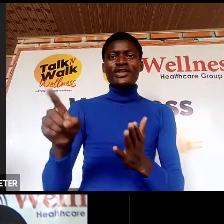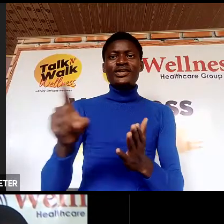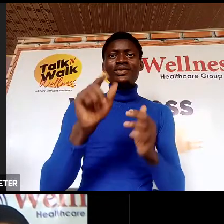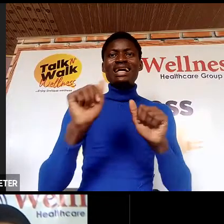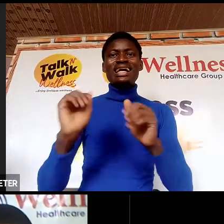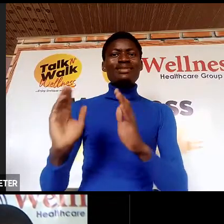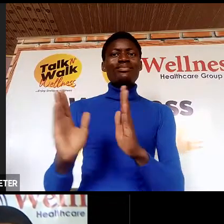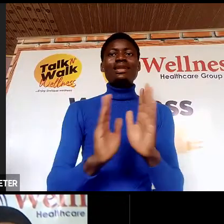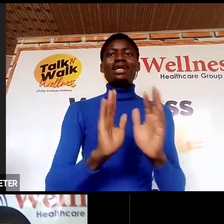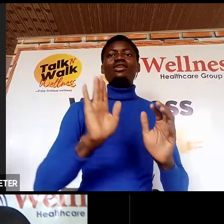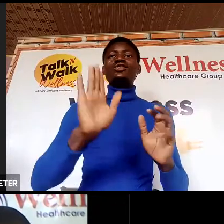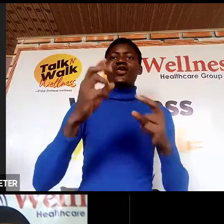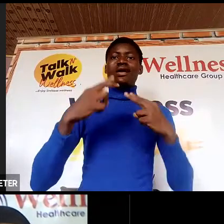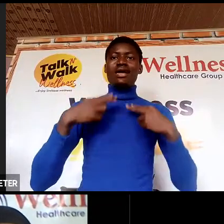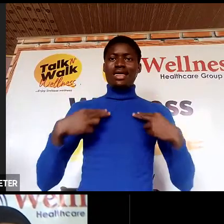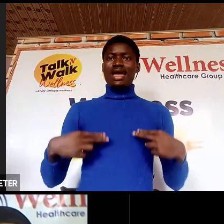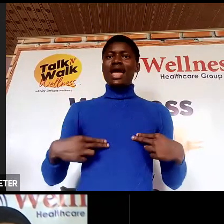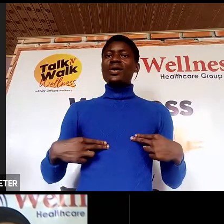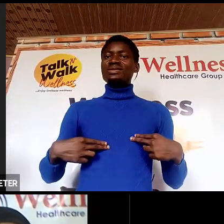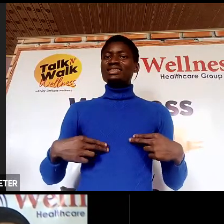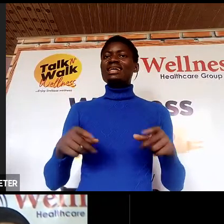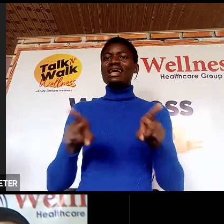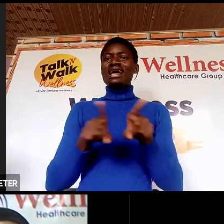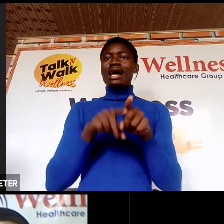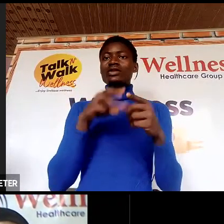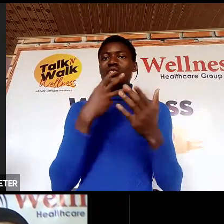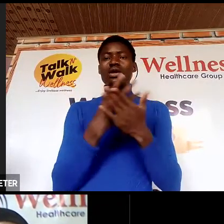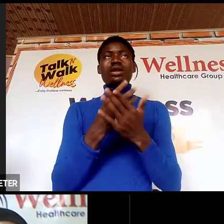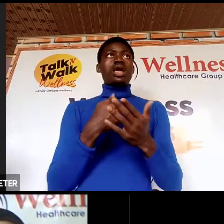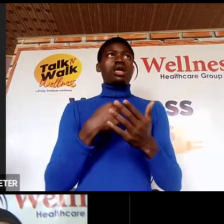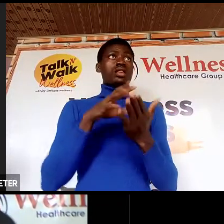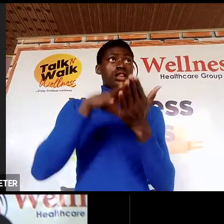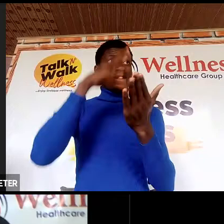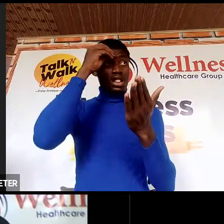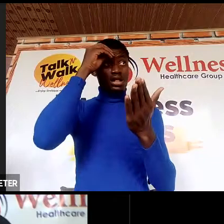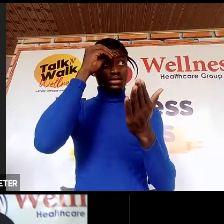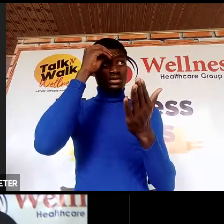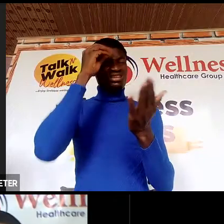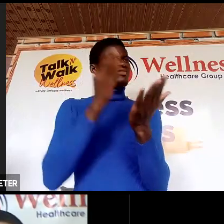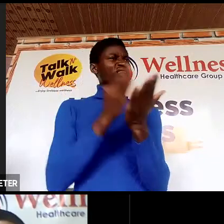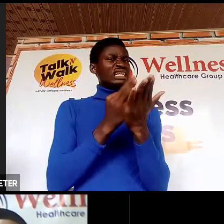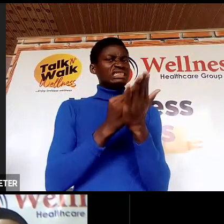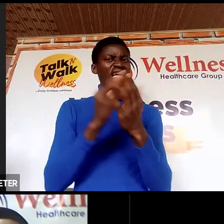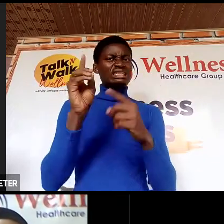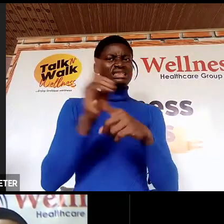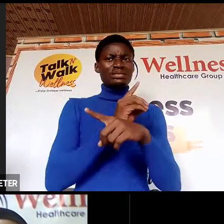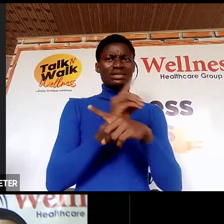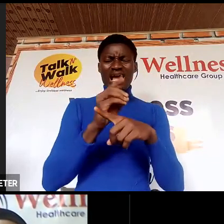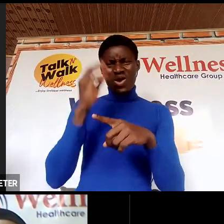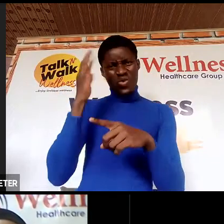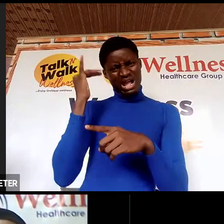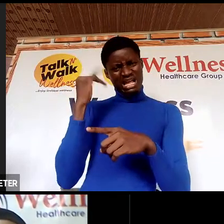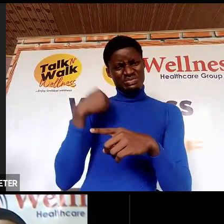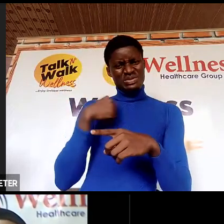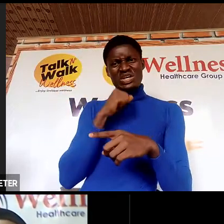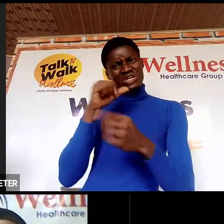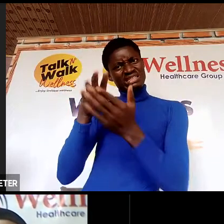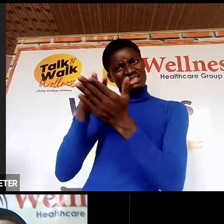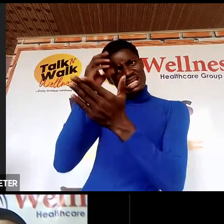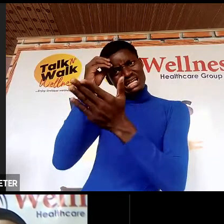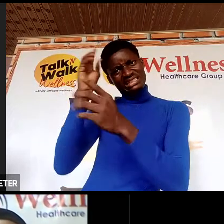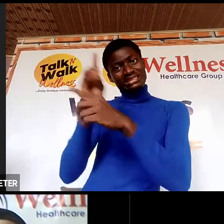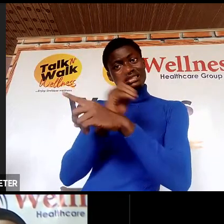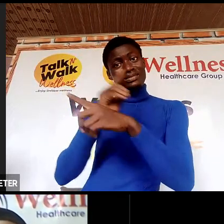financial discipline, why don't I even learn discipline in other areas? Like in January, I'm going to try and walk 5,000 steps every